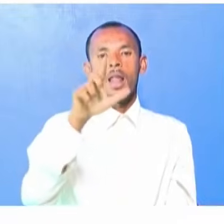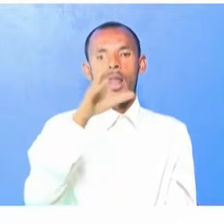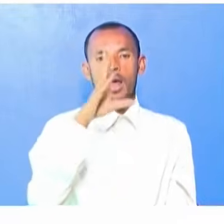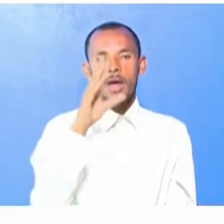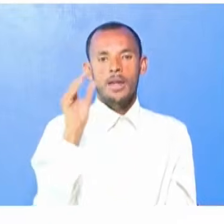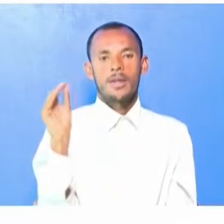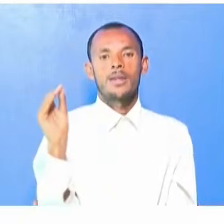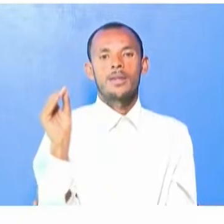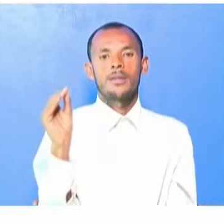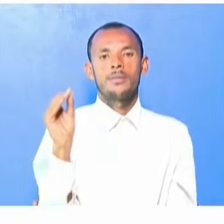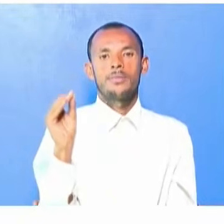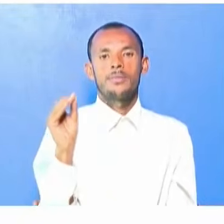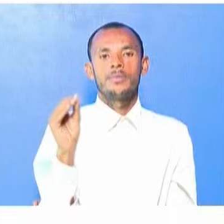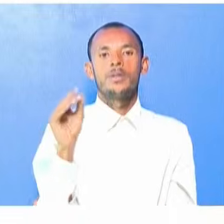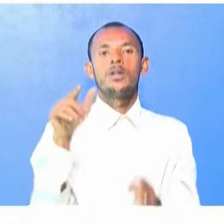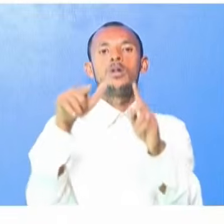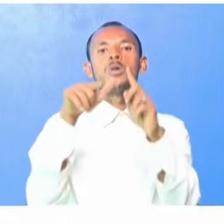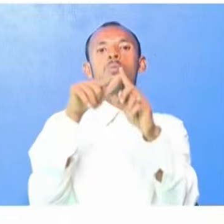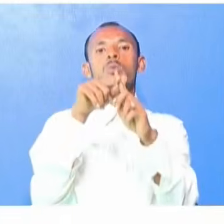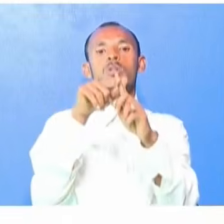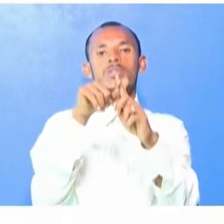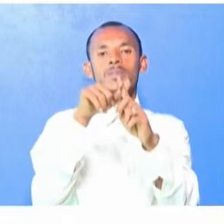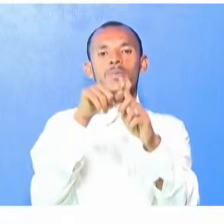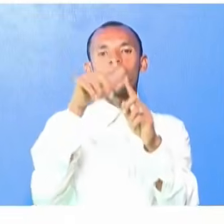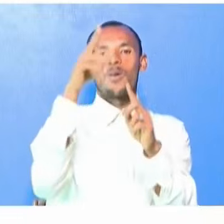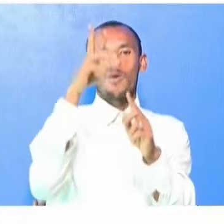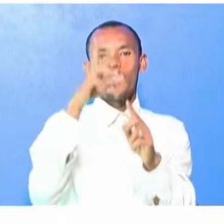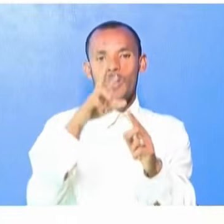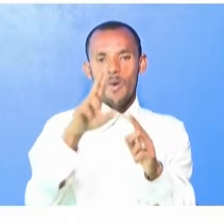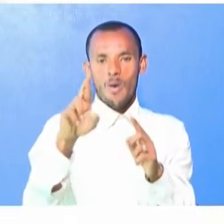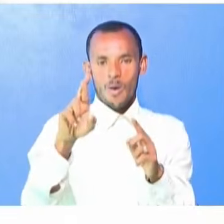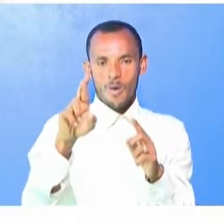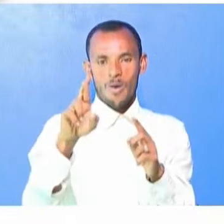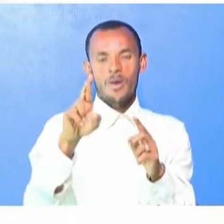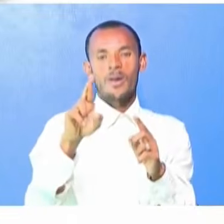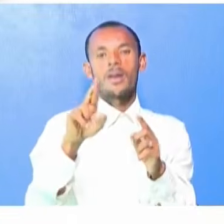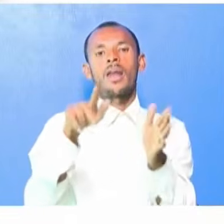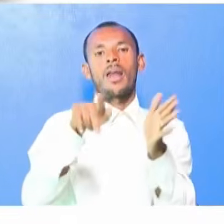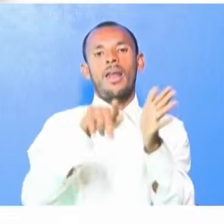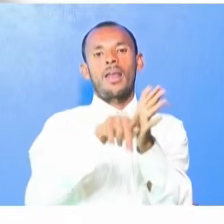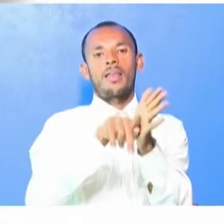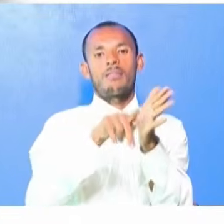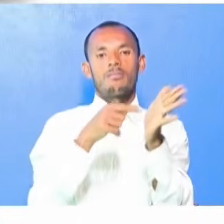and positive or negative sign.